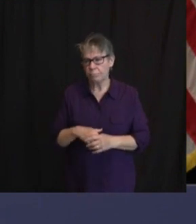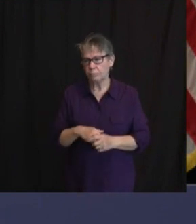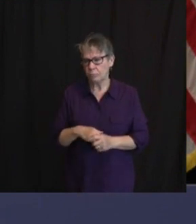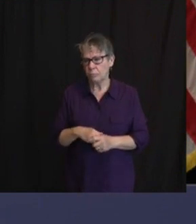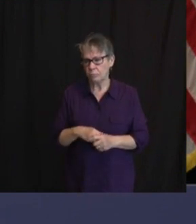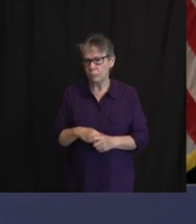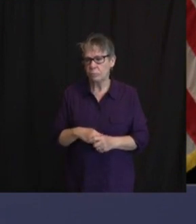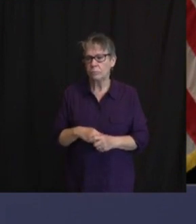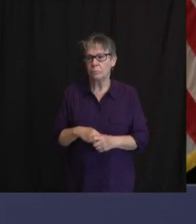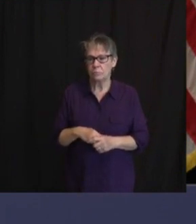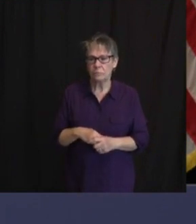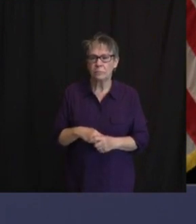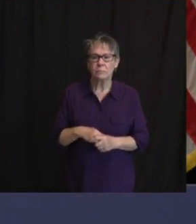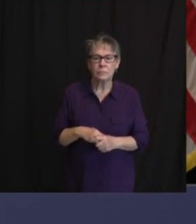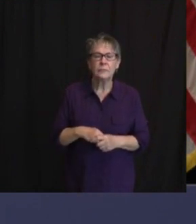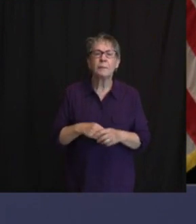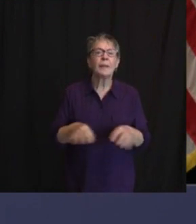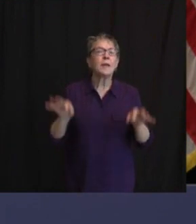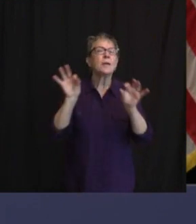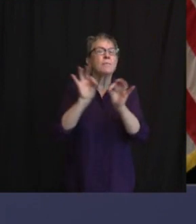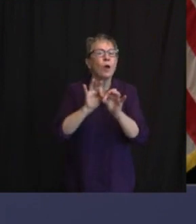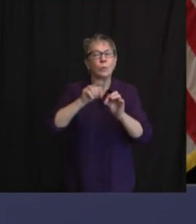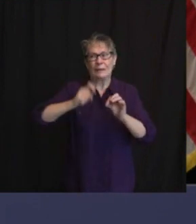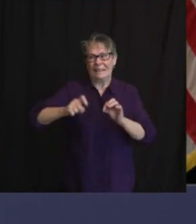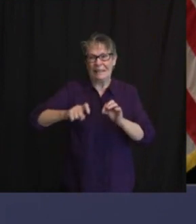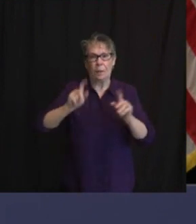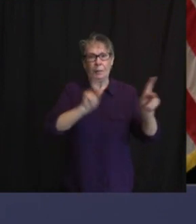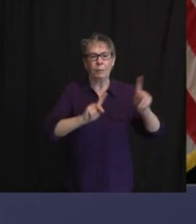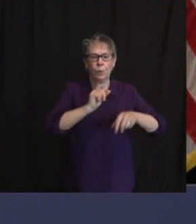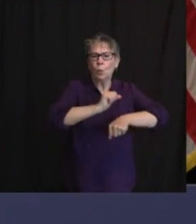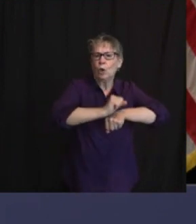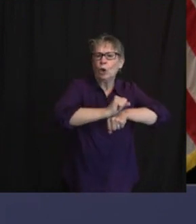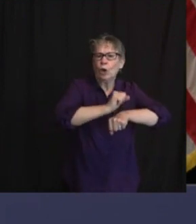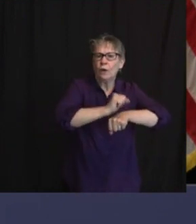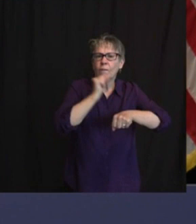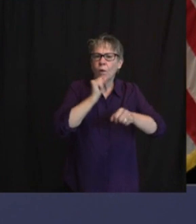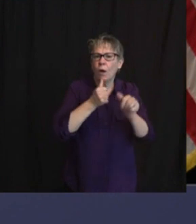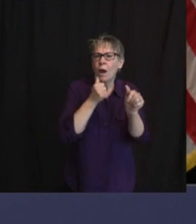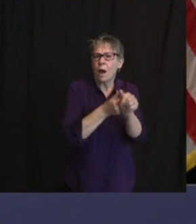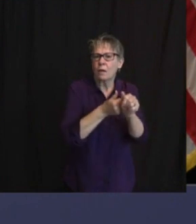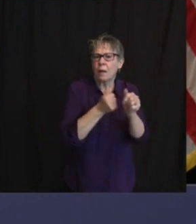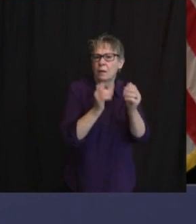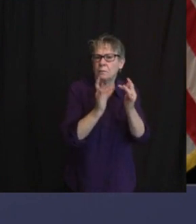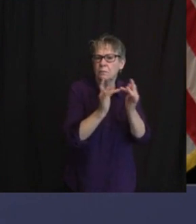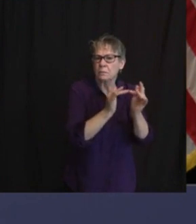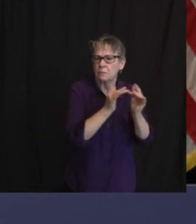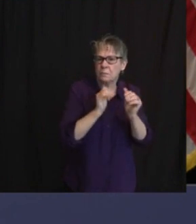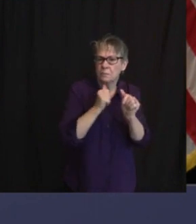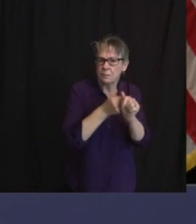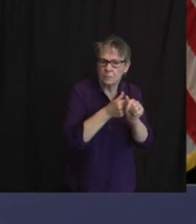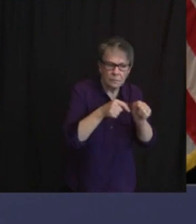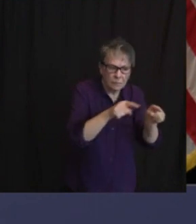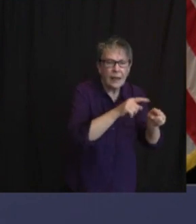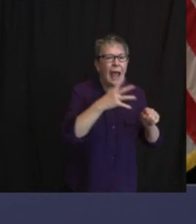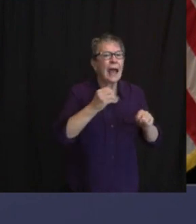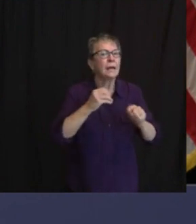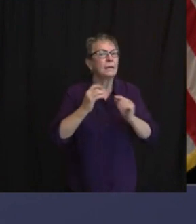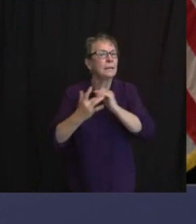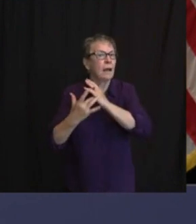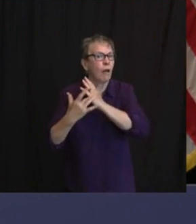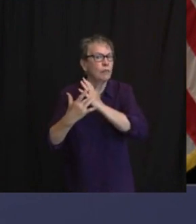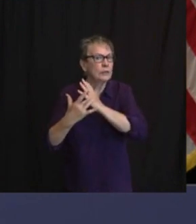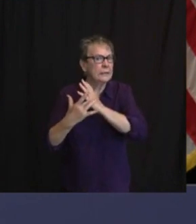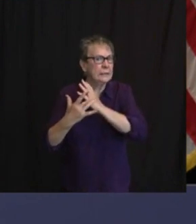get out over my skis, but am I right in saying we may have the Commissioner of Labor and Workforce Development here tomorrow? I don't have a good answer for you,